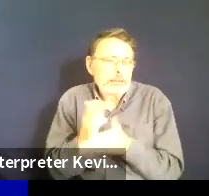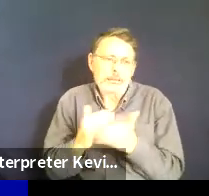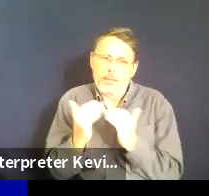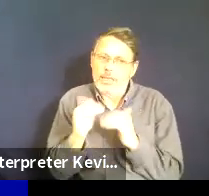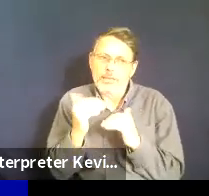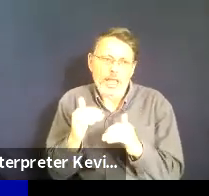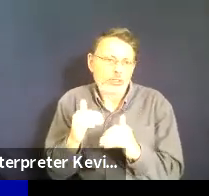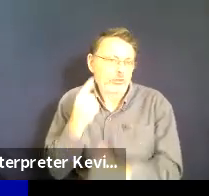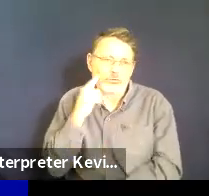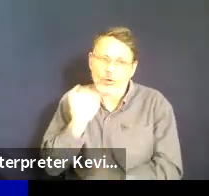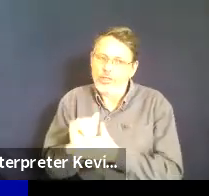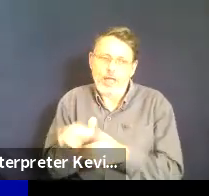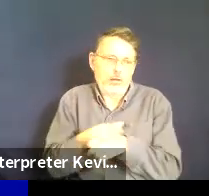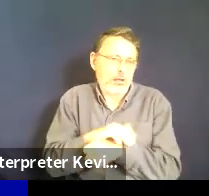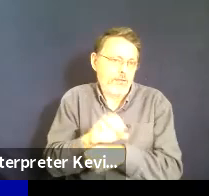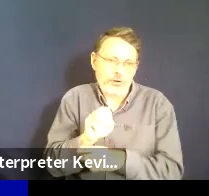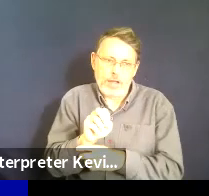covered entities. You know,